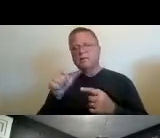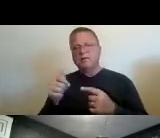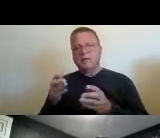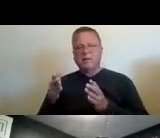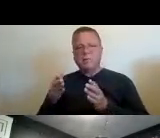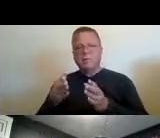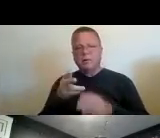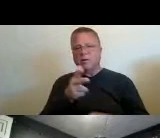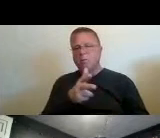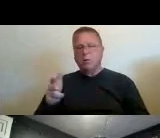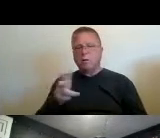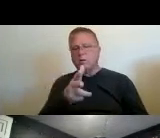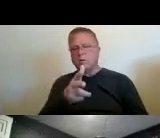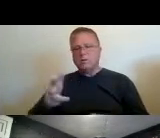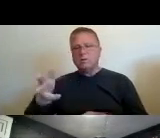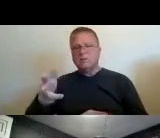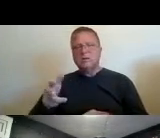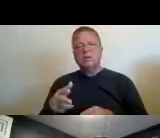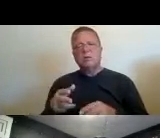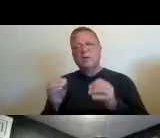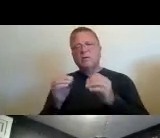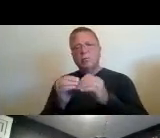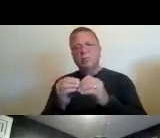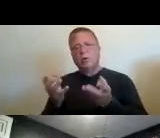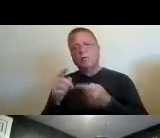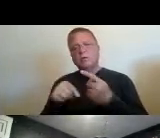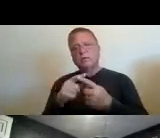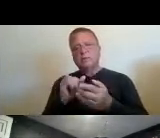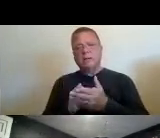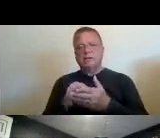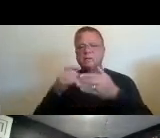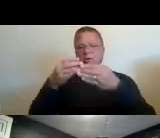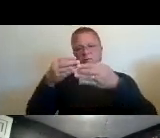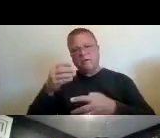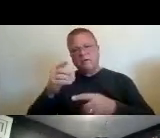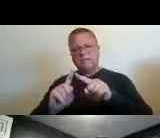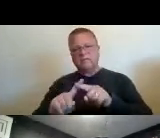just we've had conversations leading to this with various stakeholders of Beacon.